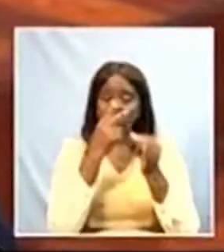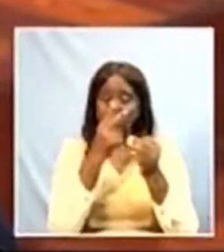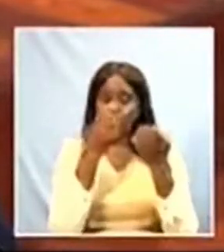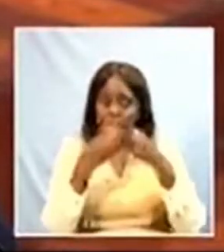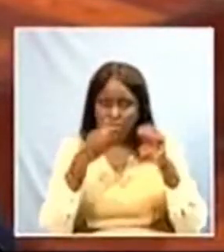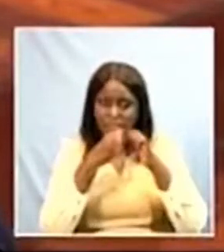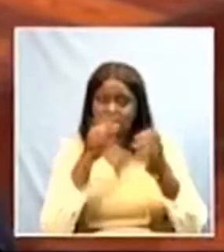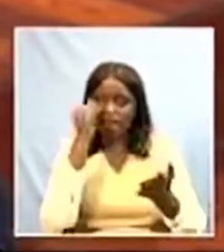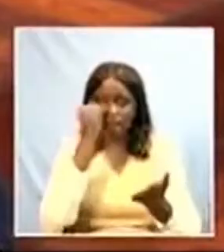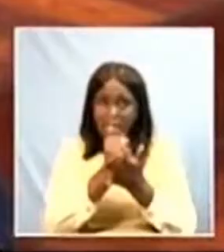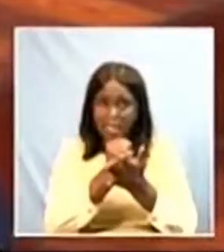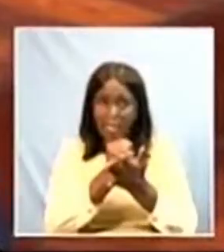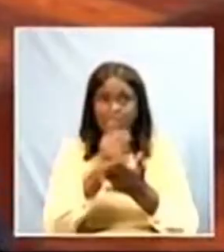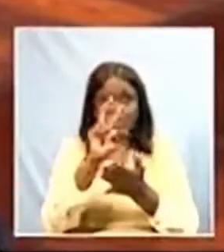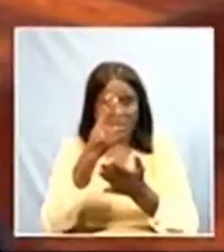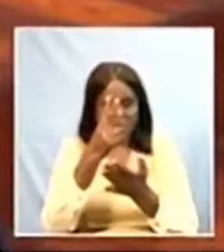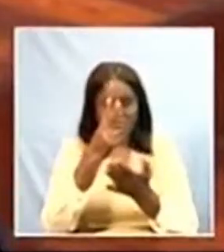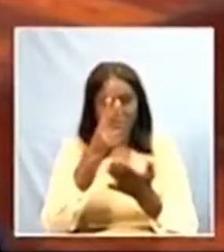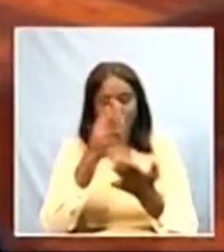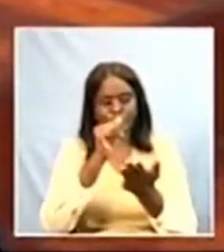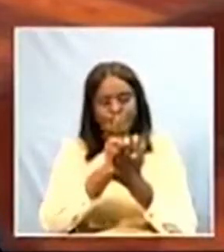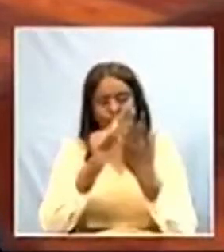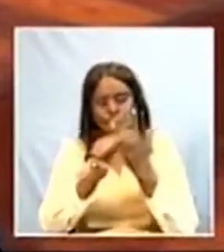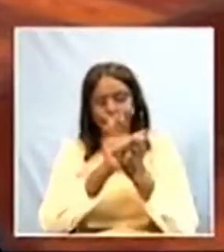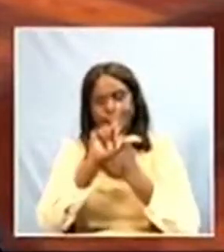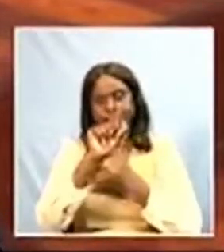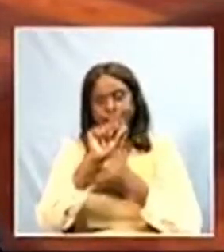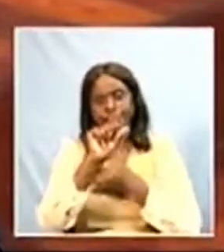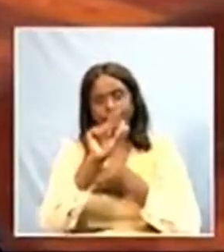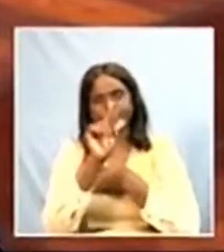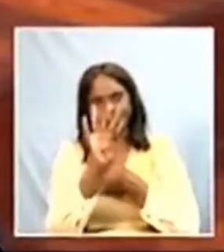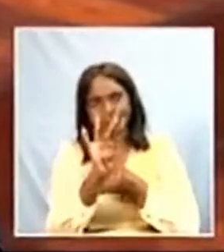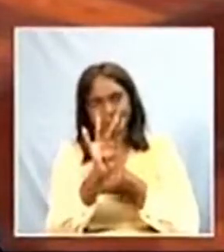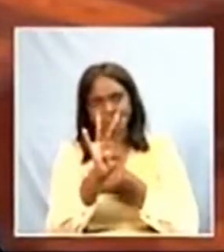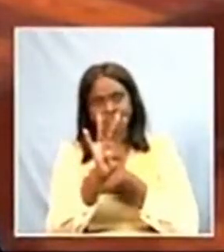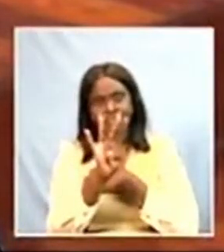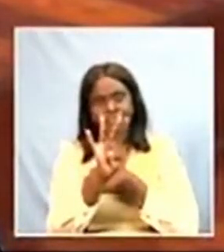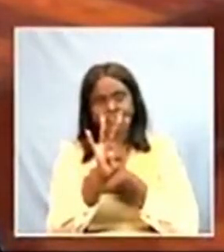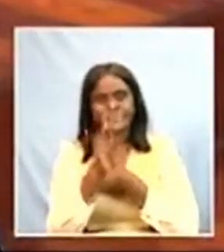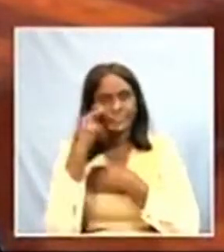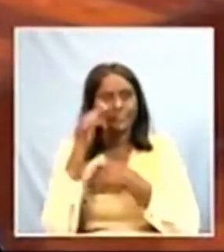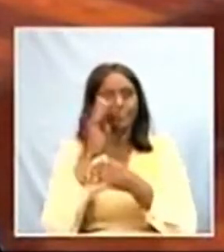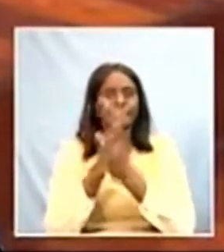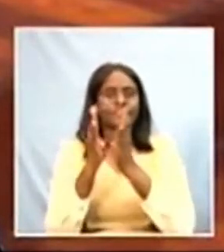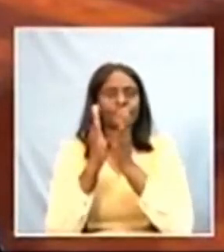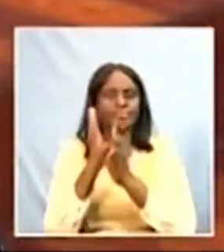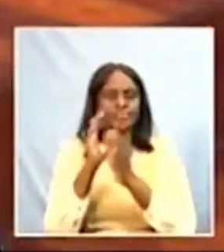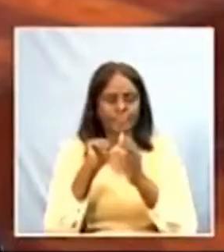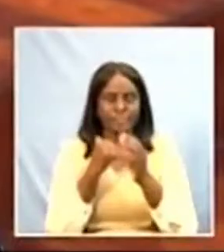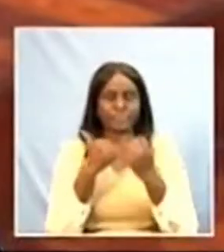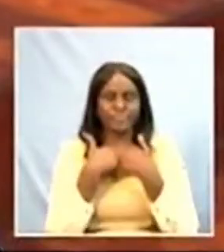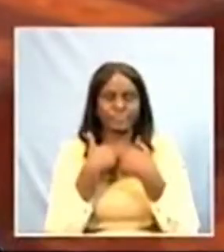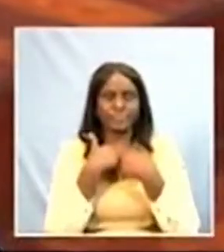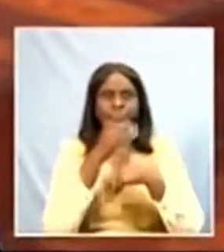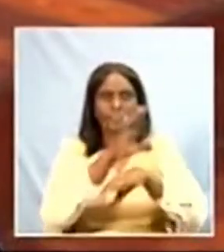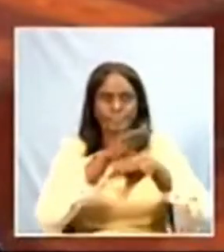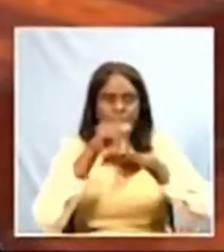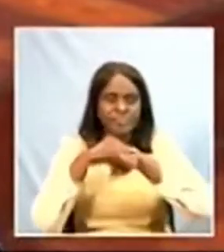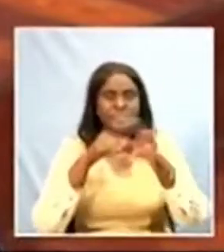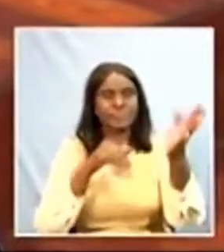the date stamp, it's still talking about 20 to 26 July 2024. So for the contractor, we asked the contractor to come